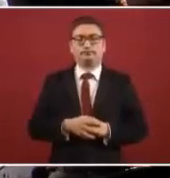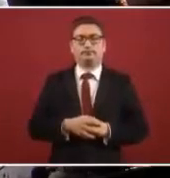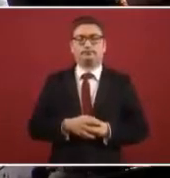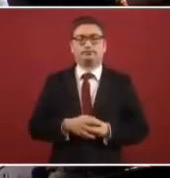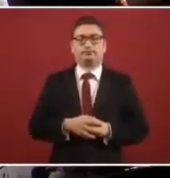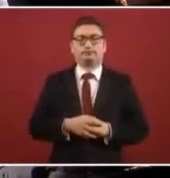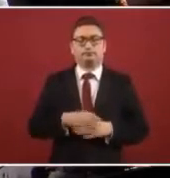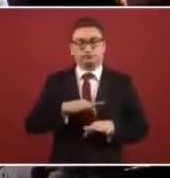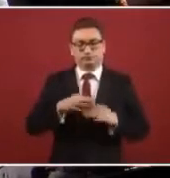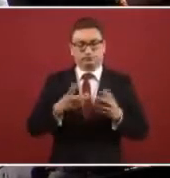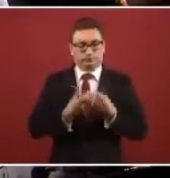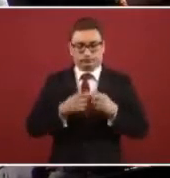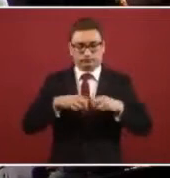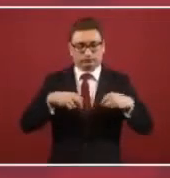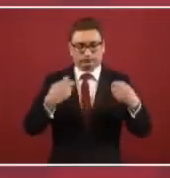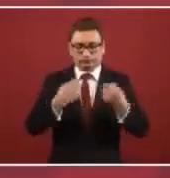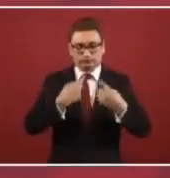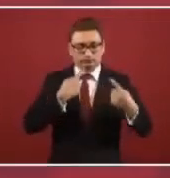in